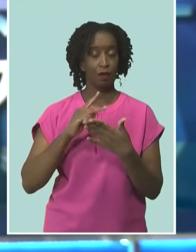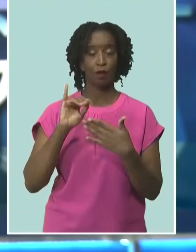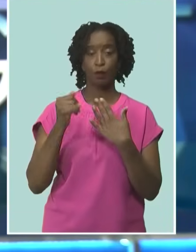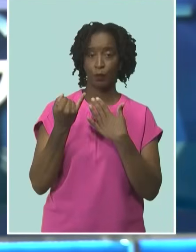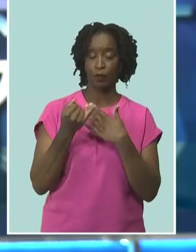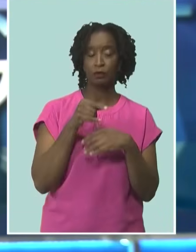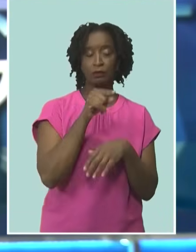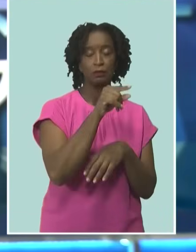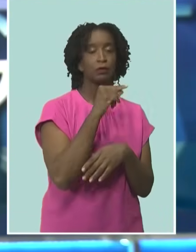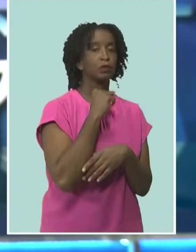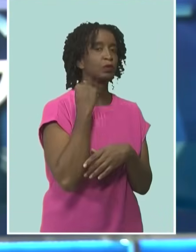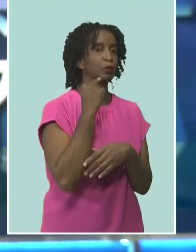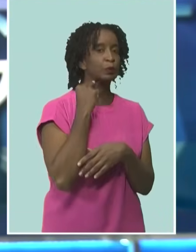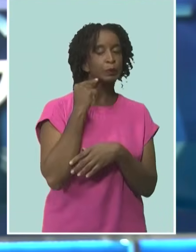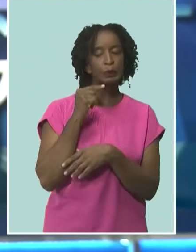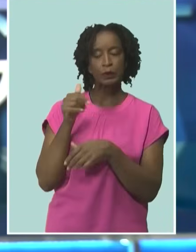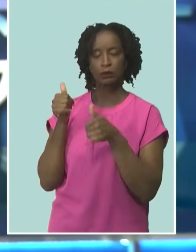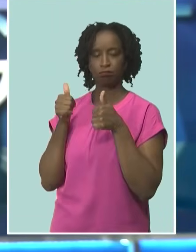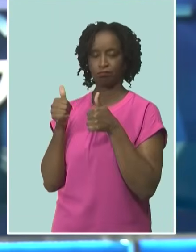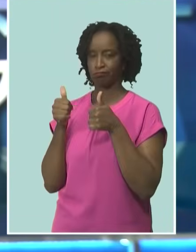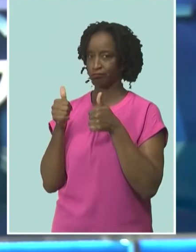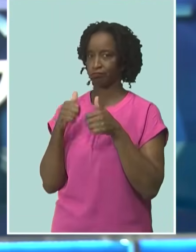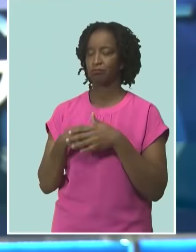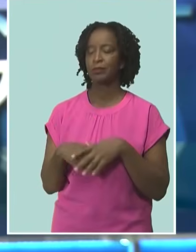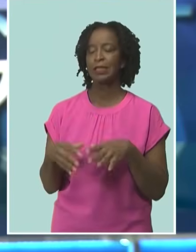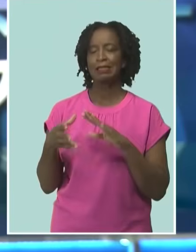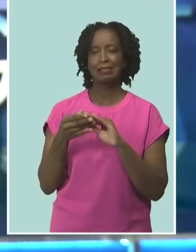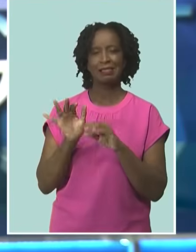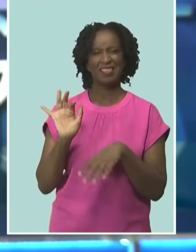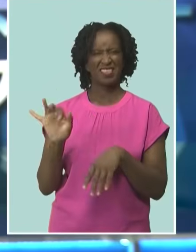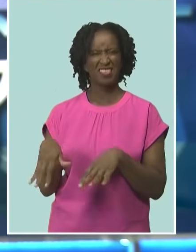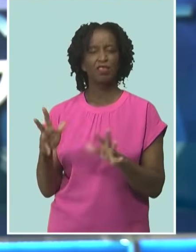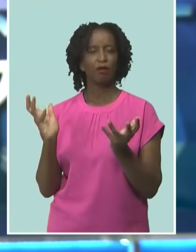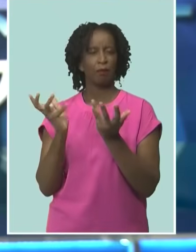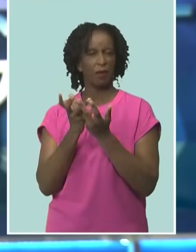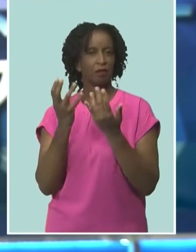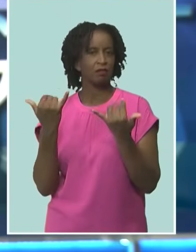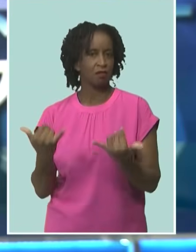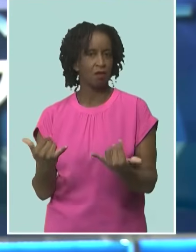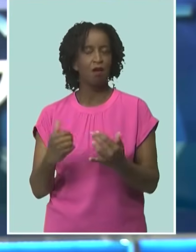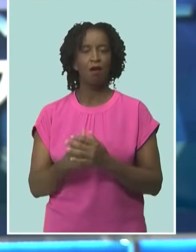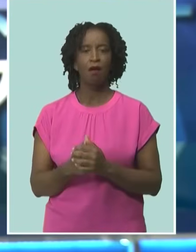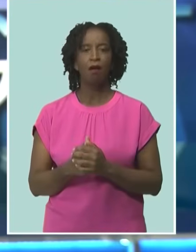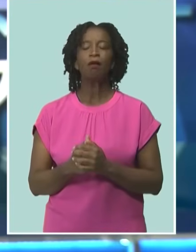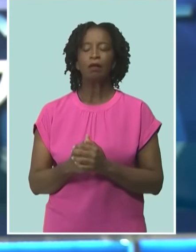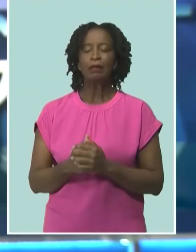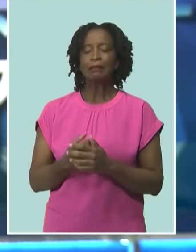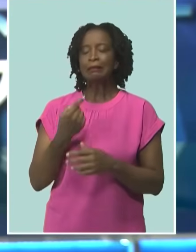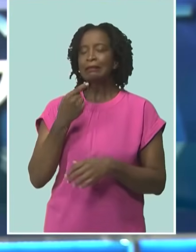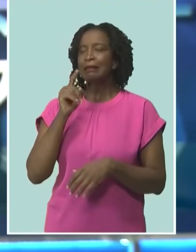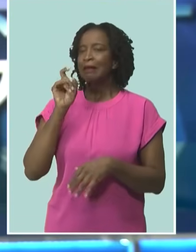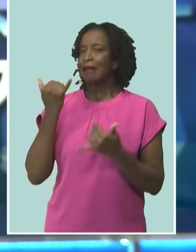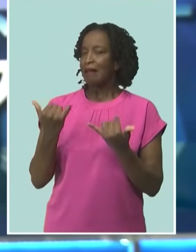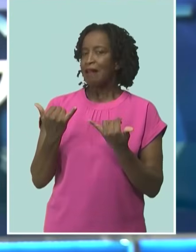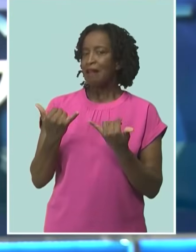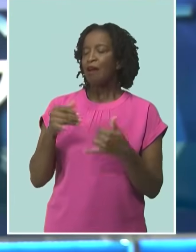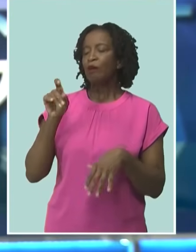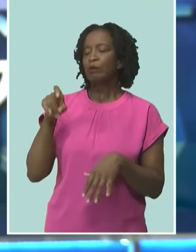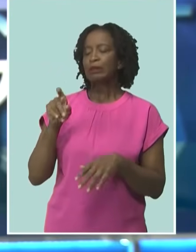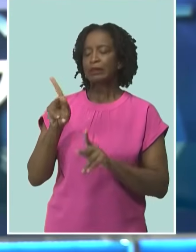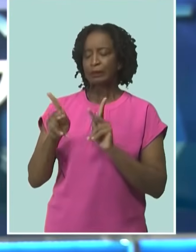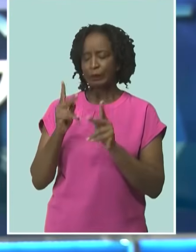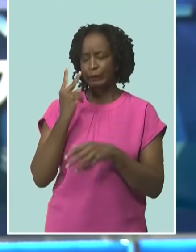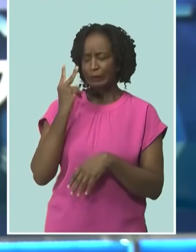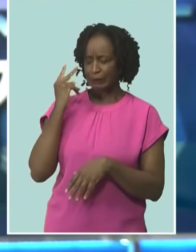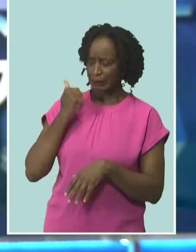Patrick Tannis. He says the initiative is timely, describing it as a moment for repentance. Reverend Tannis believes Barbados